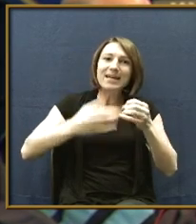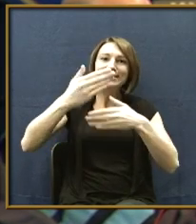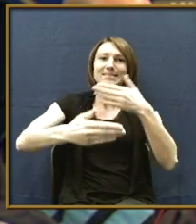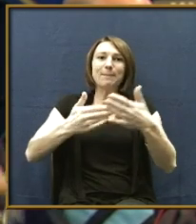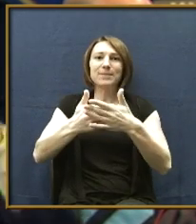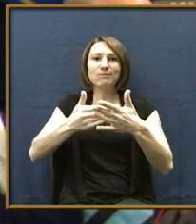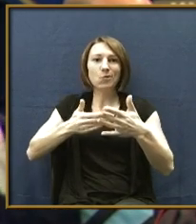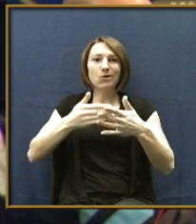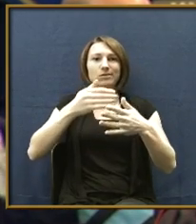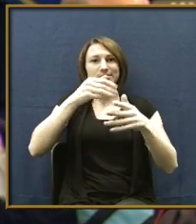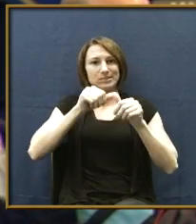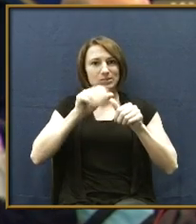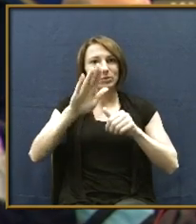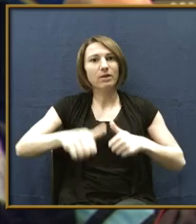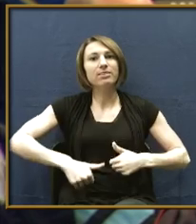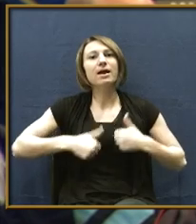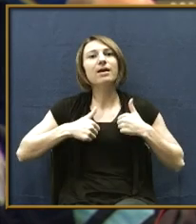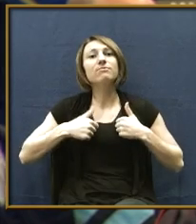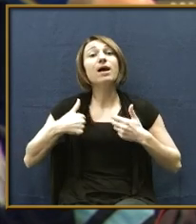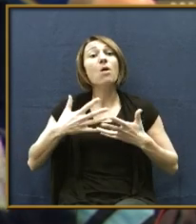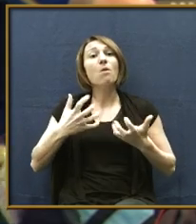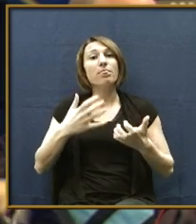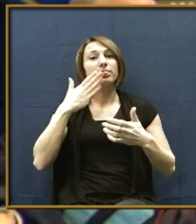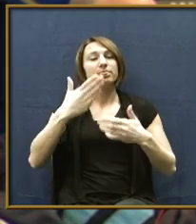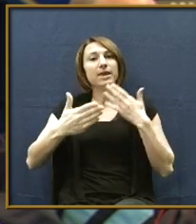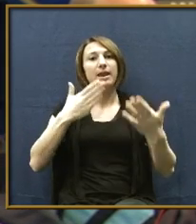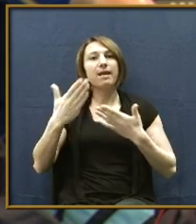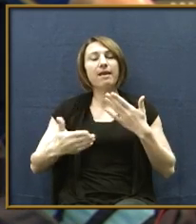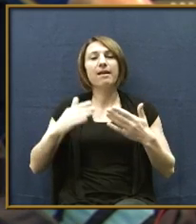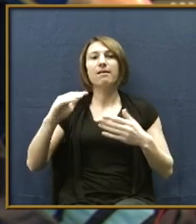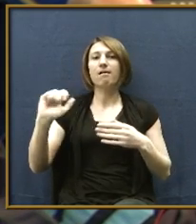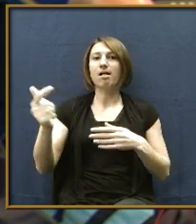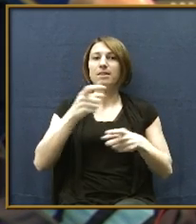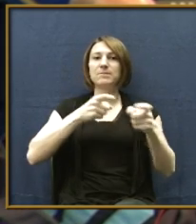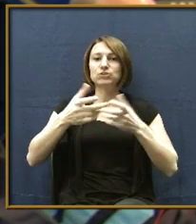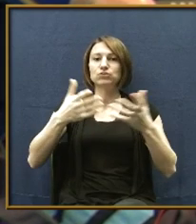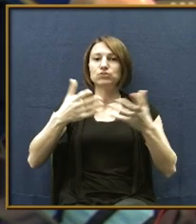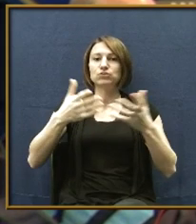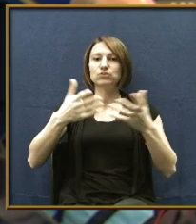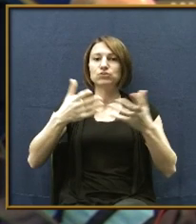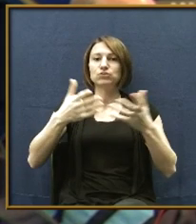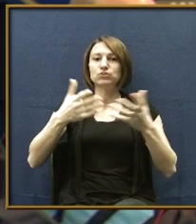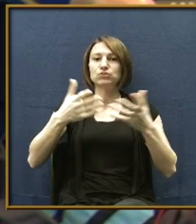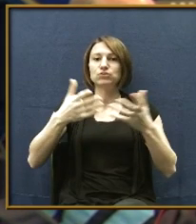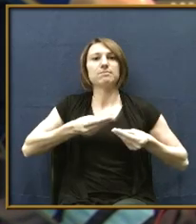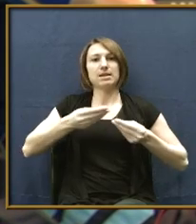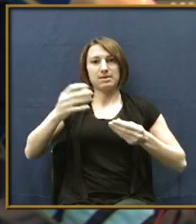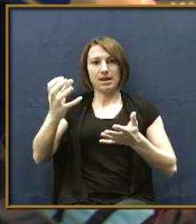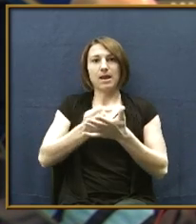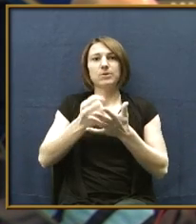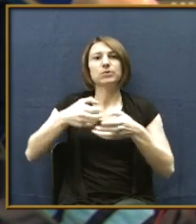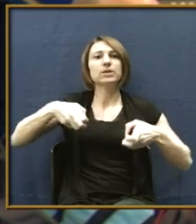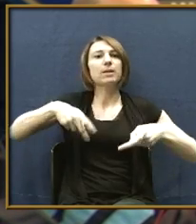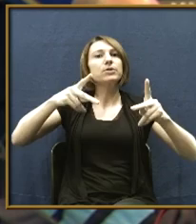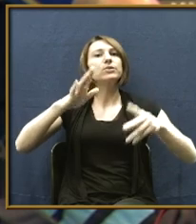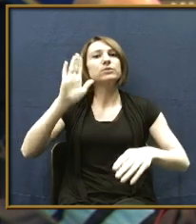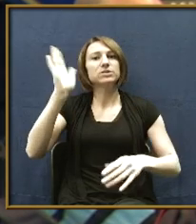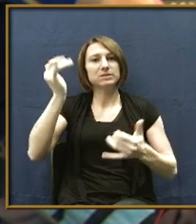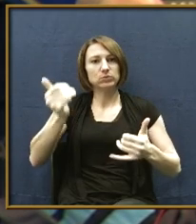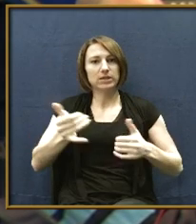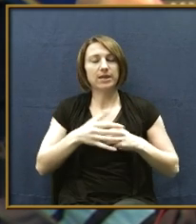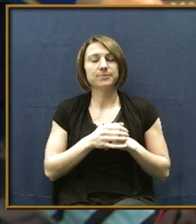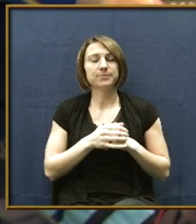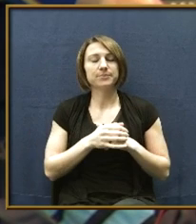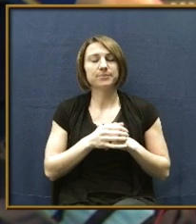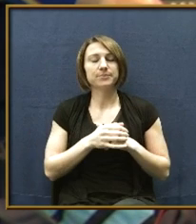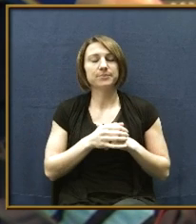Dr. May, the faculty, administration, and you, the graduates, for affording me this opportunity this morning. First